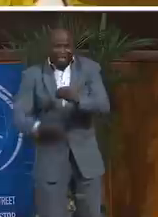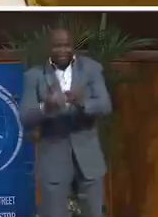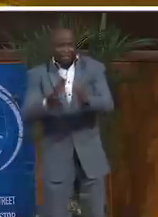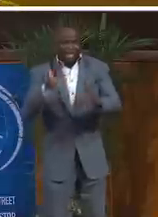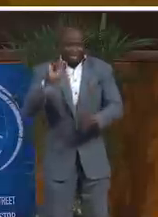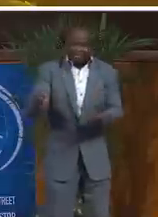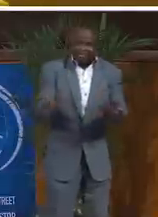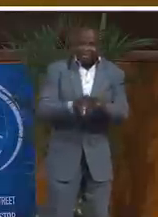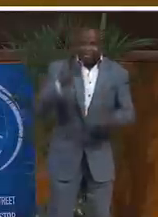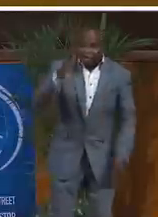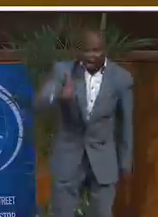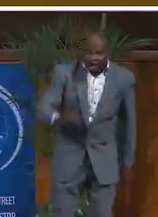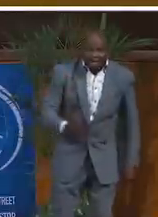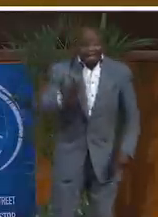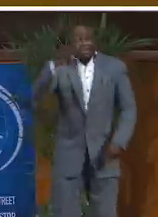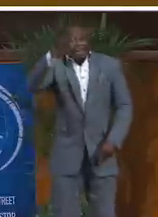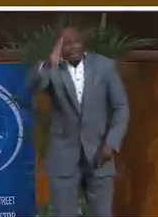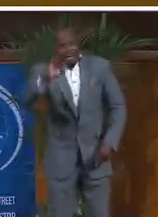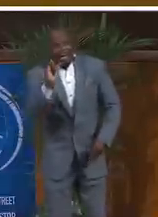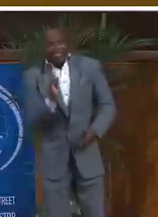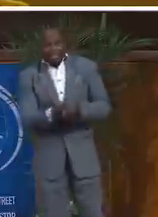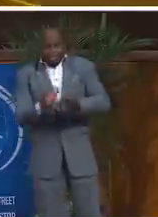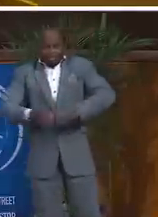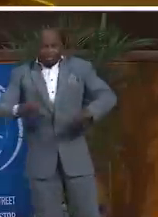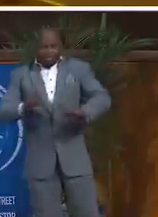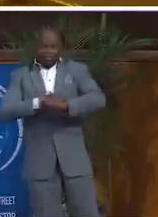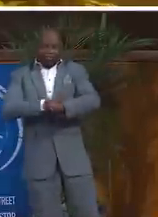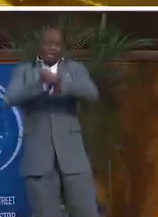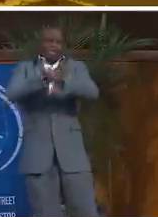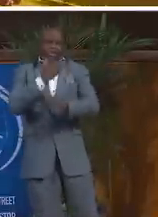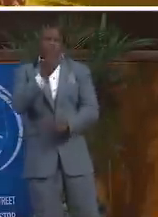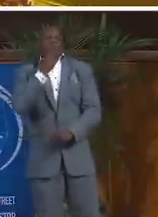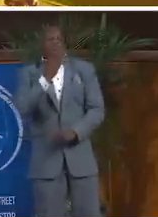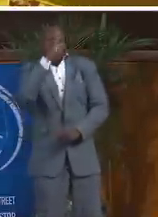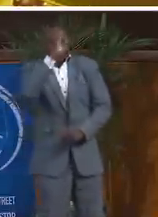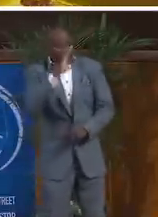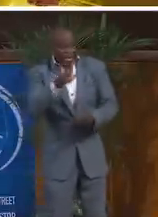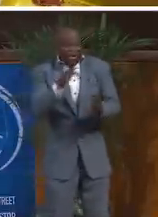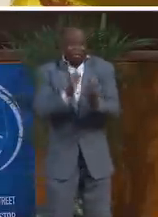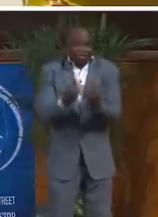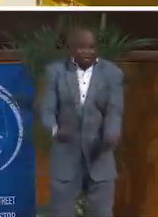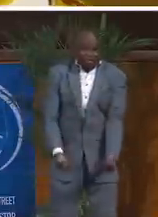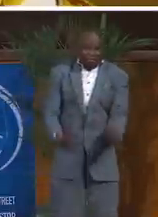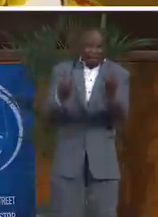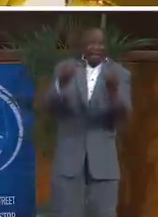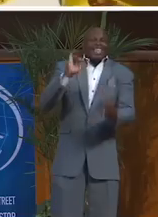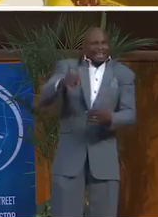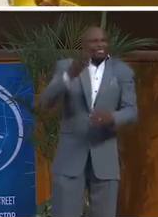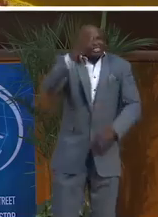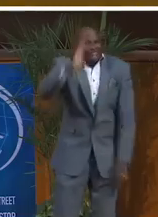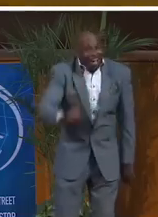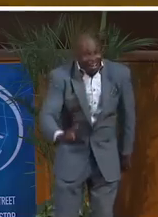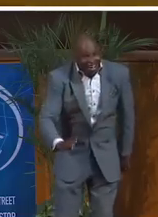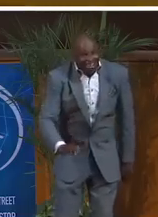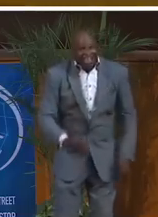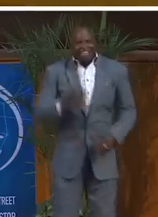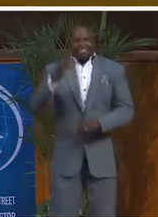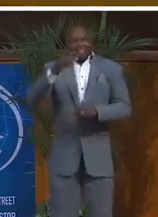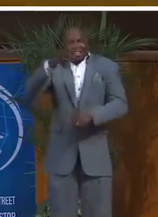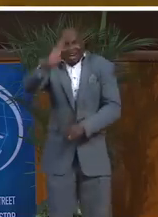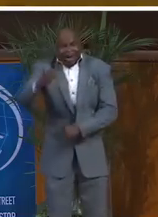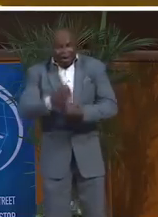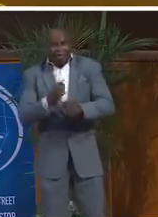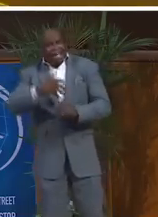that's me. The God that shielded the three Hebrew boys in the midst of a fire, that's me. The God who